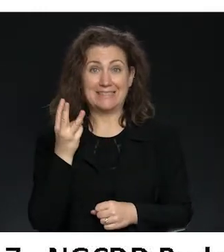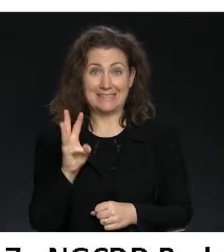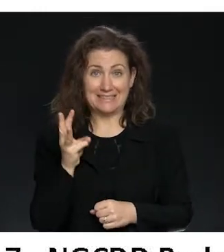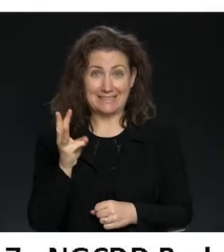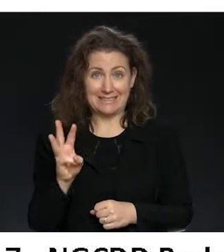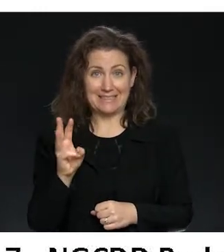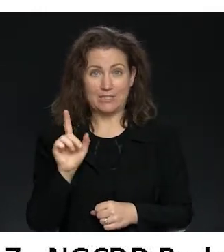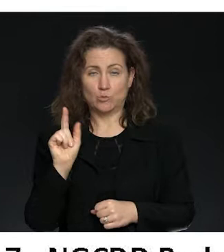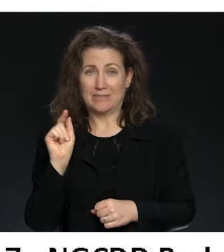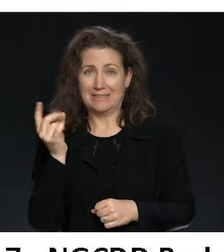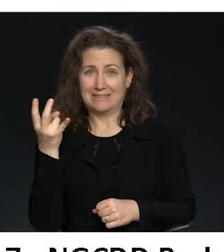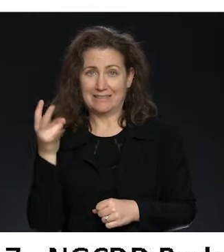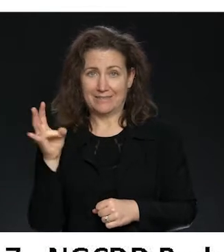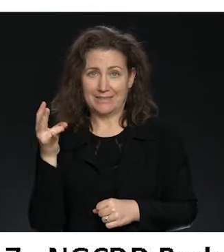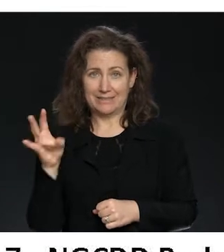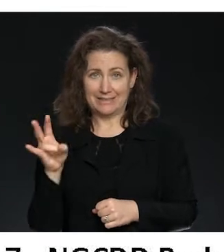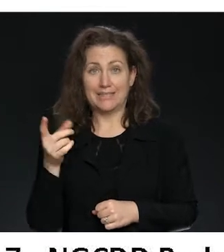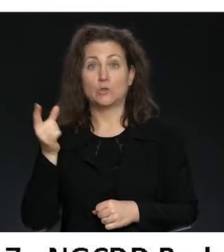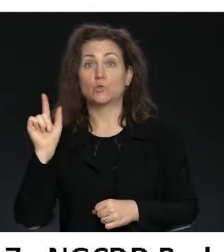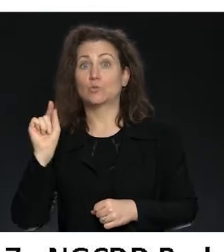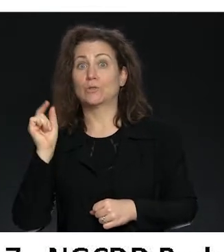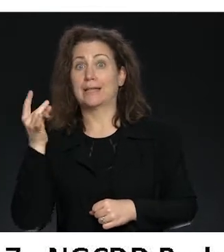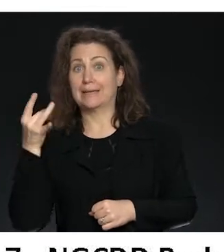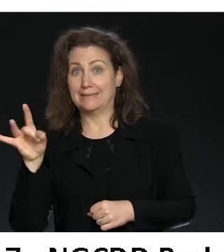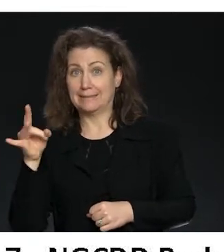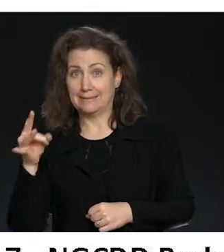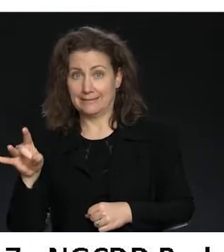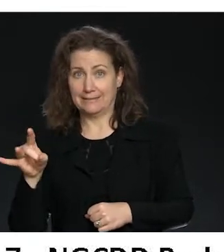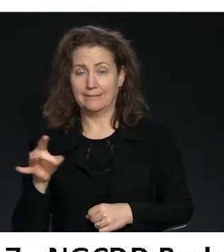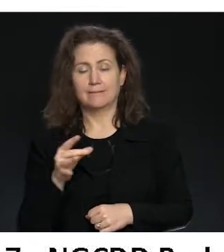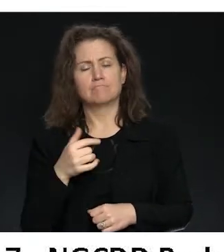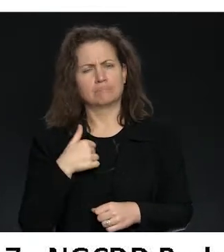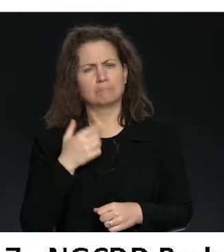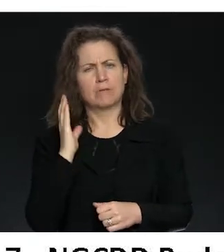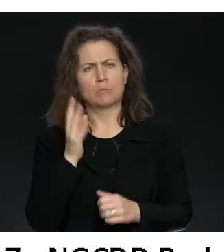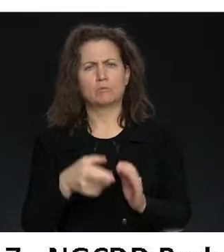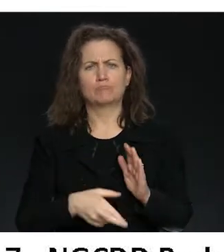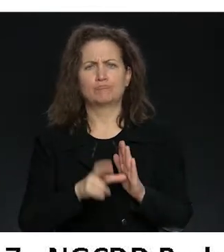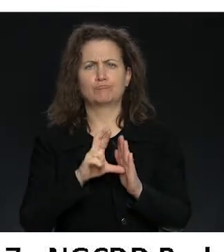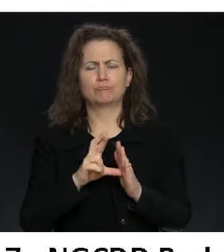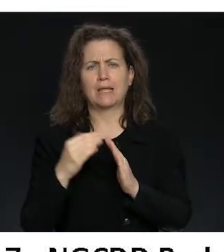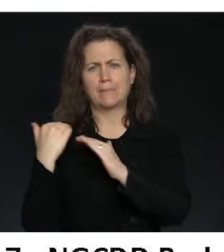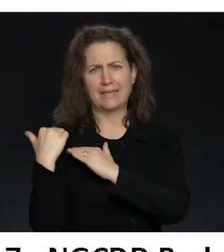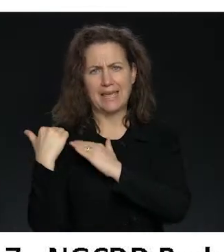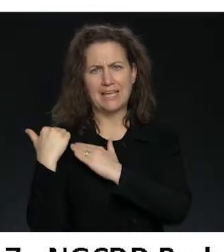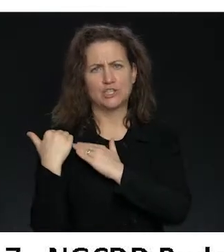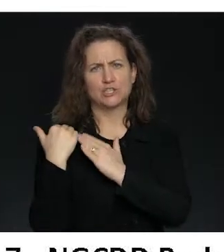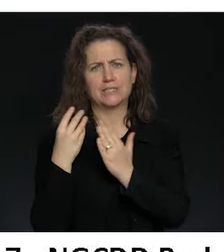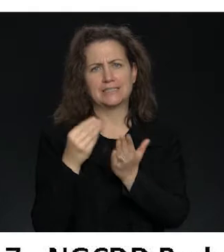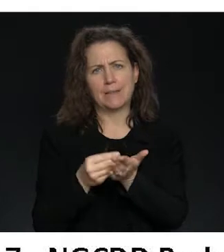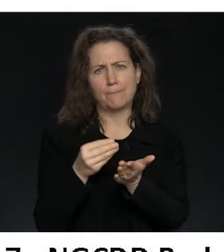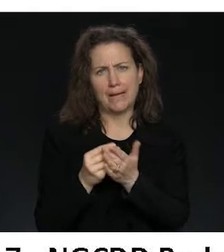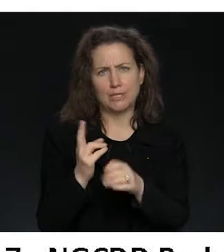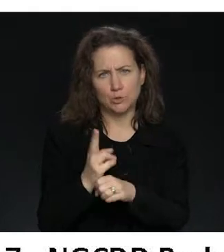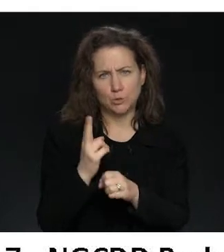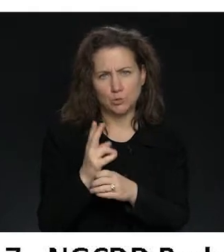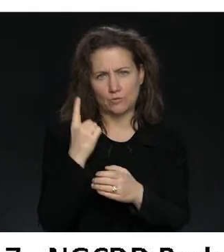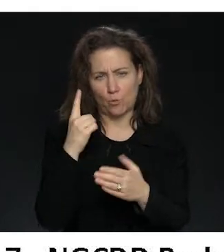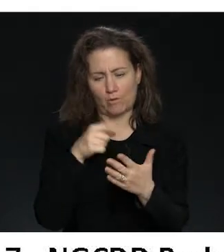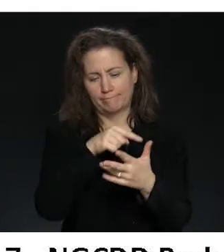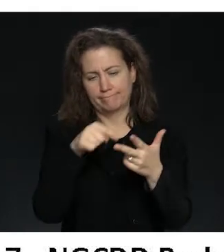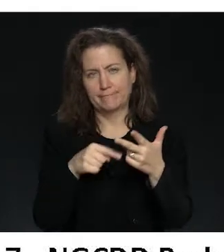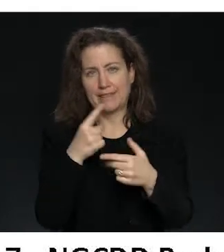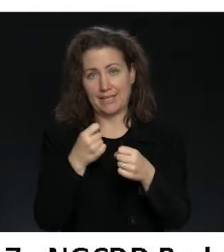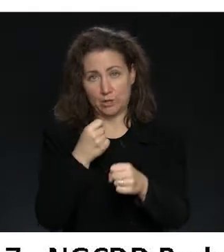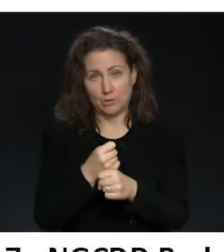2017, and 2018, and I will go over the obligations and liquidations for those years. The budget information will be